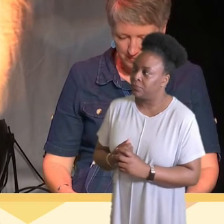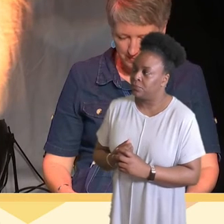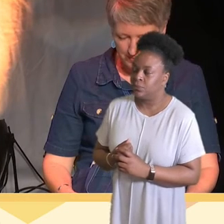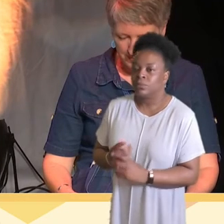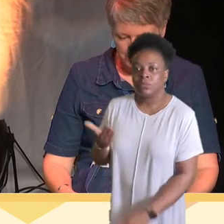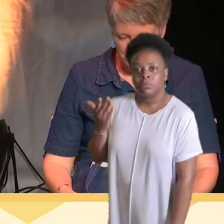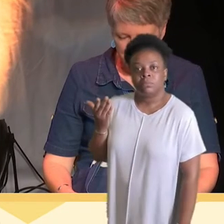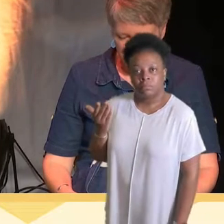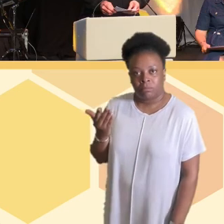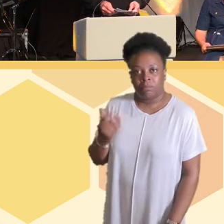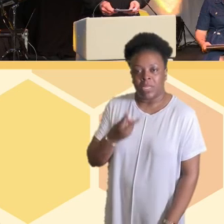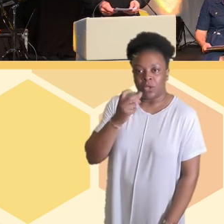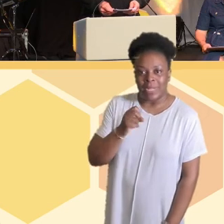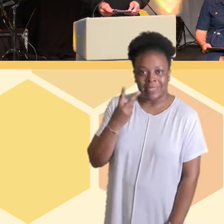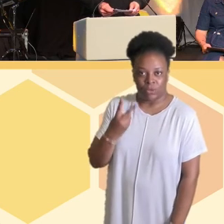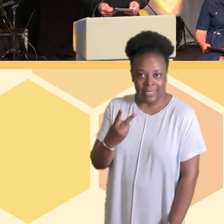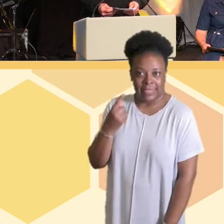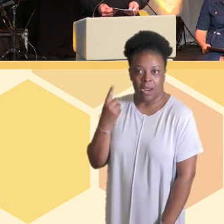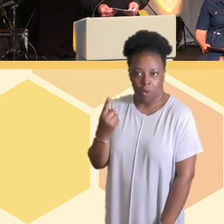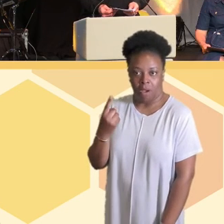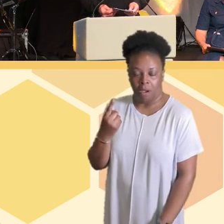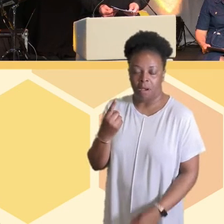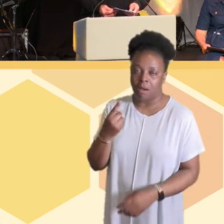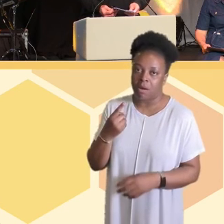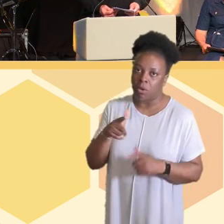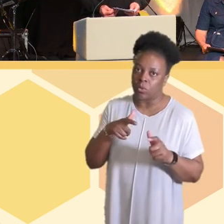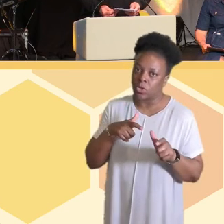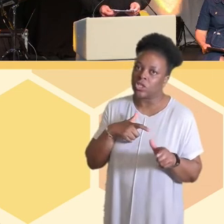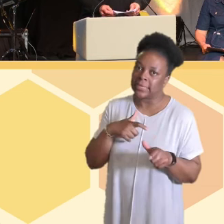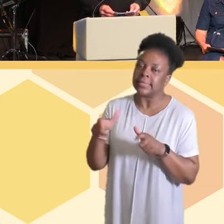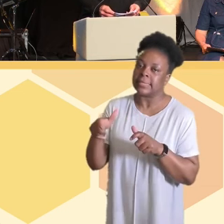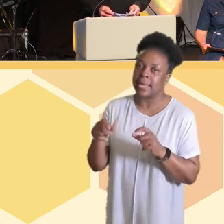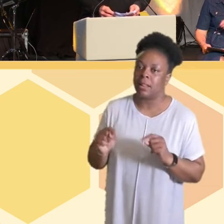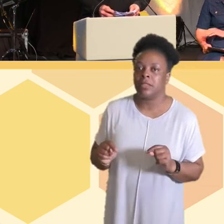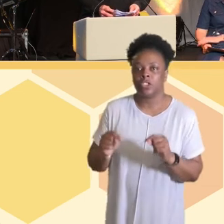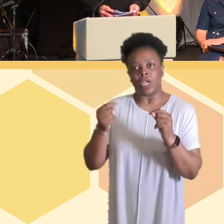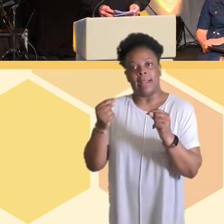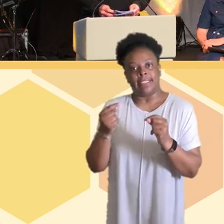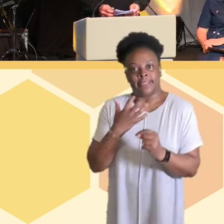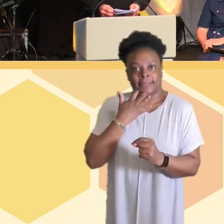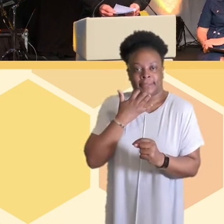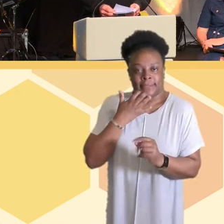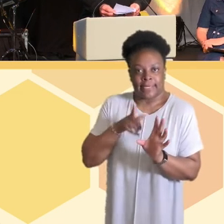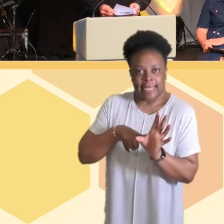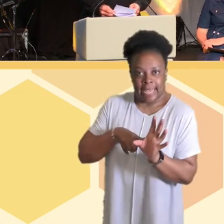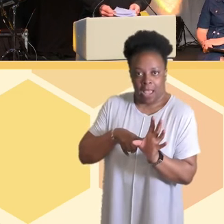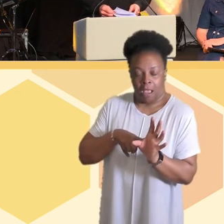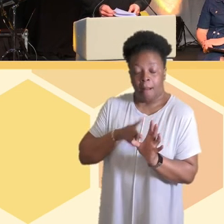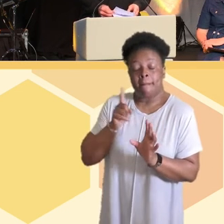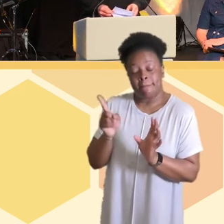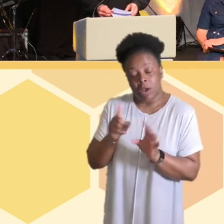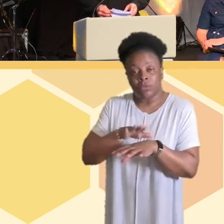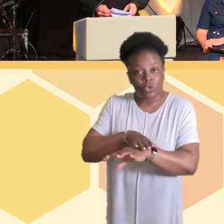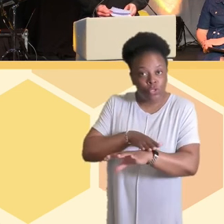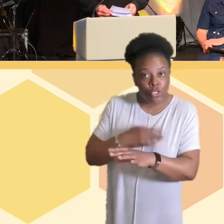2021 has continued from 2020 as a challenging year, but as the year progressed, there was a gradual return to more